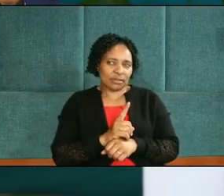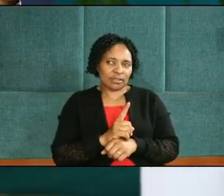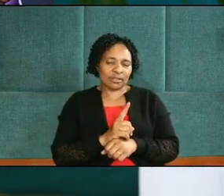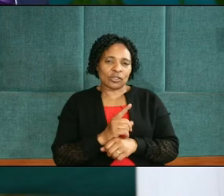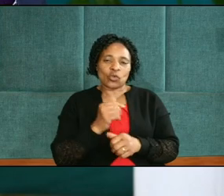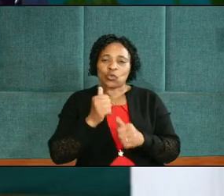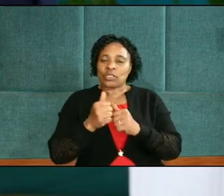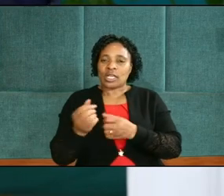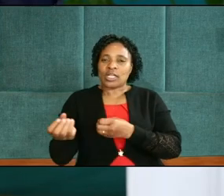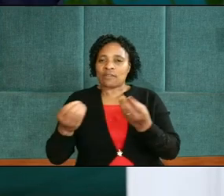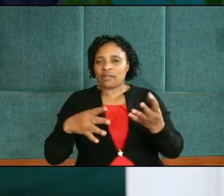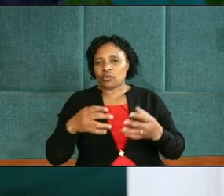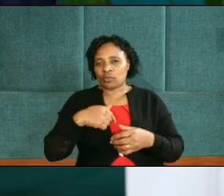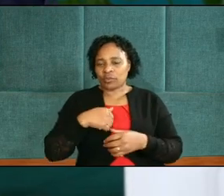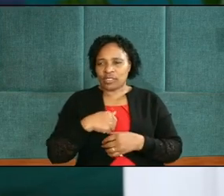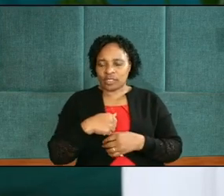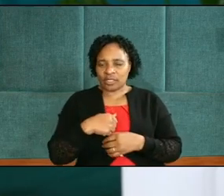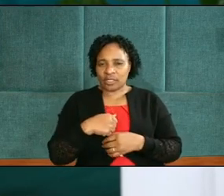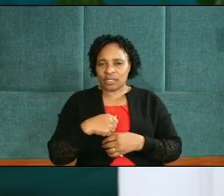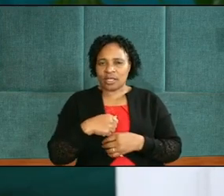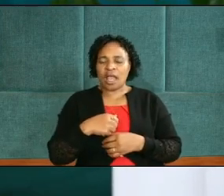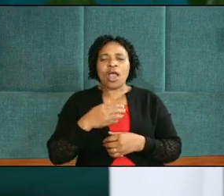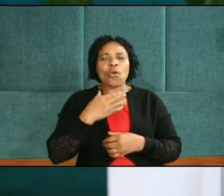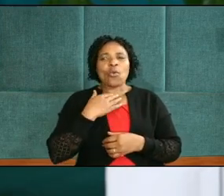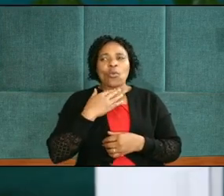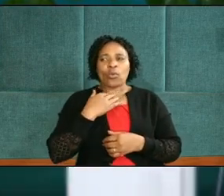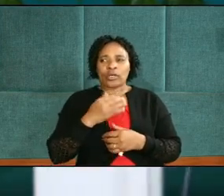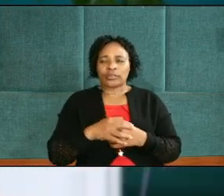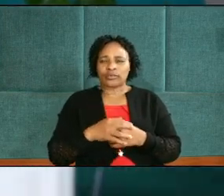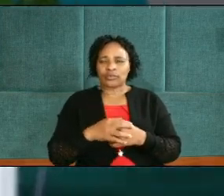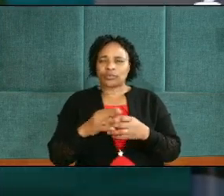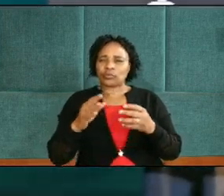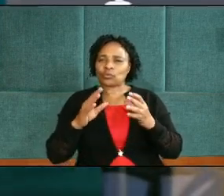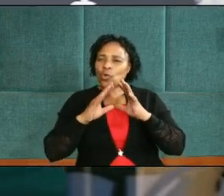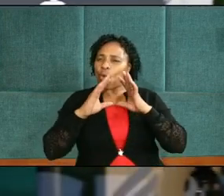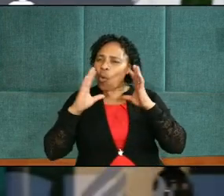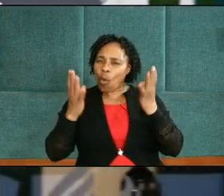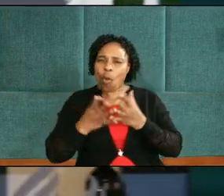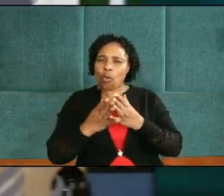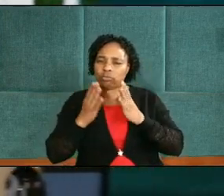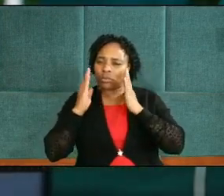me, I would like to direct our attention to